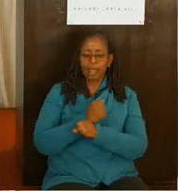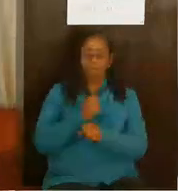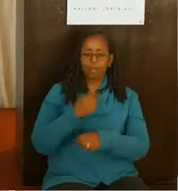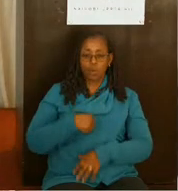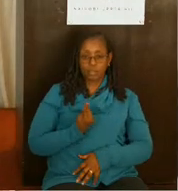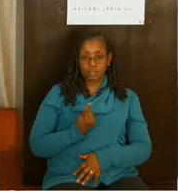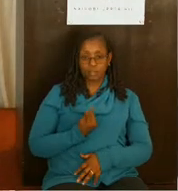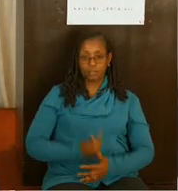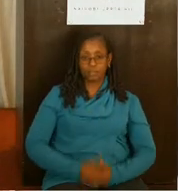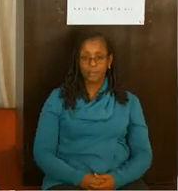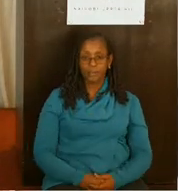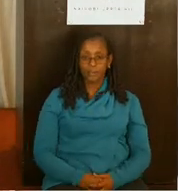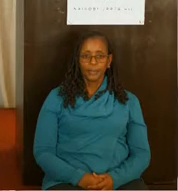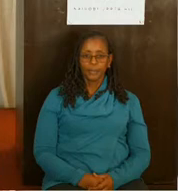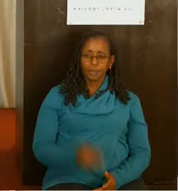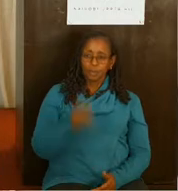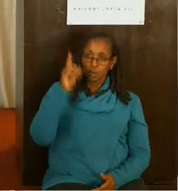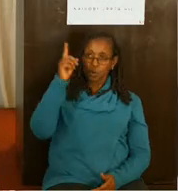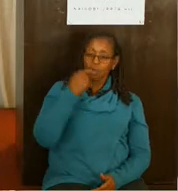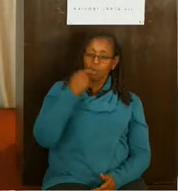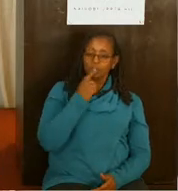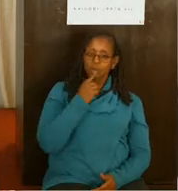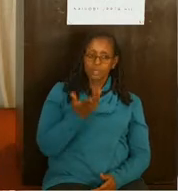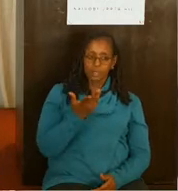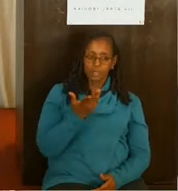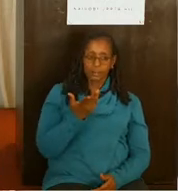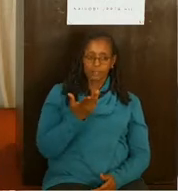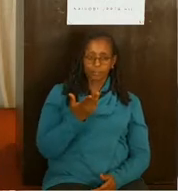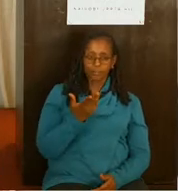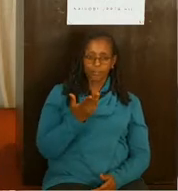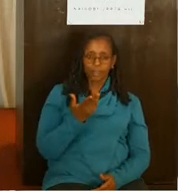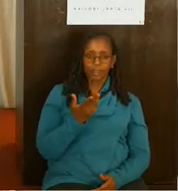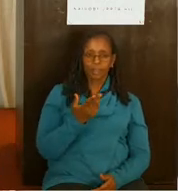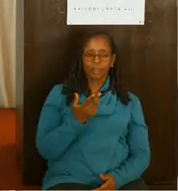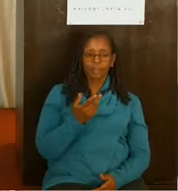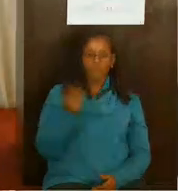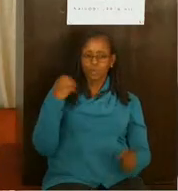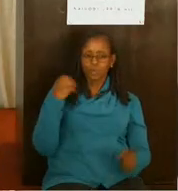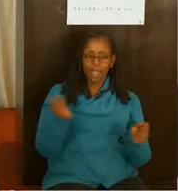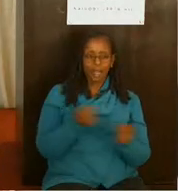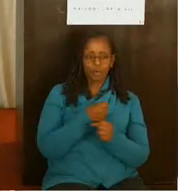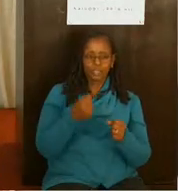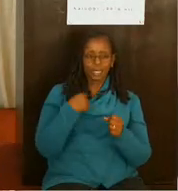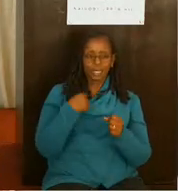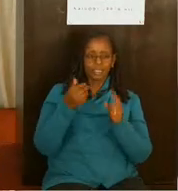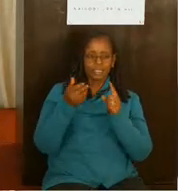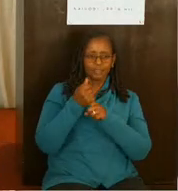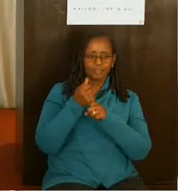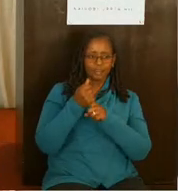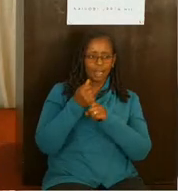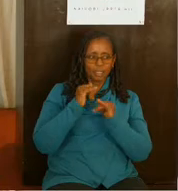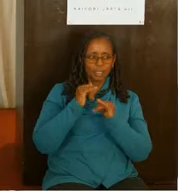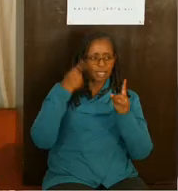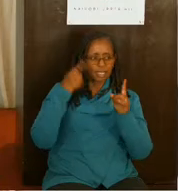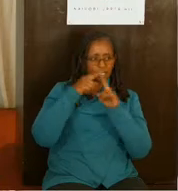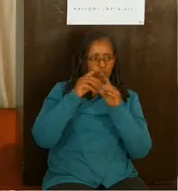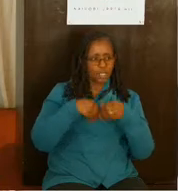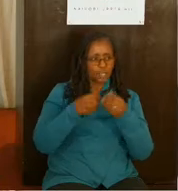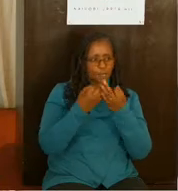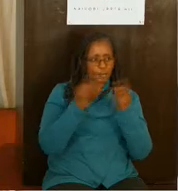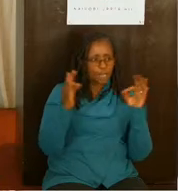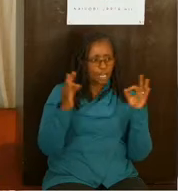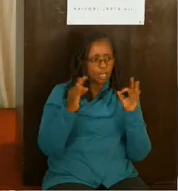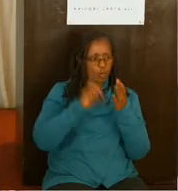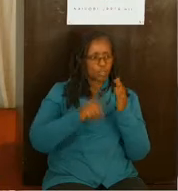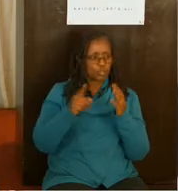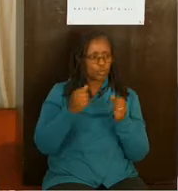and God Says by no means shall you attain righteousness until you give freely that of which you love